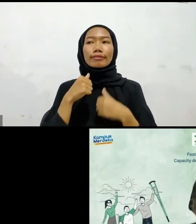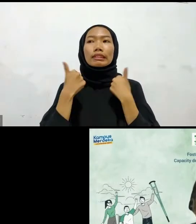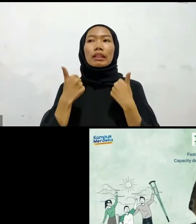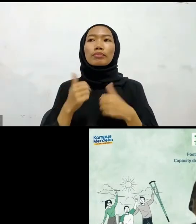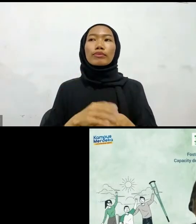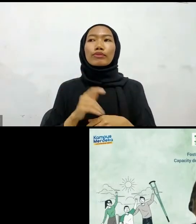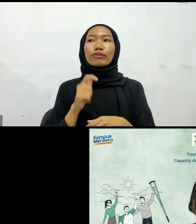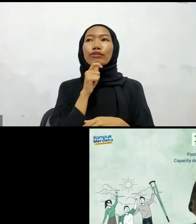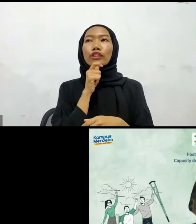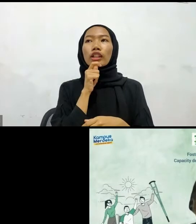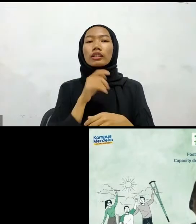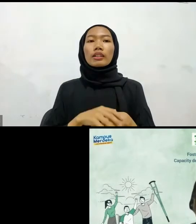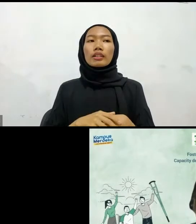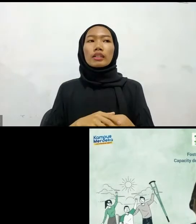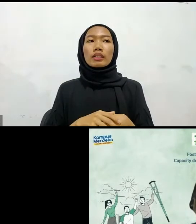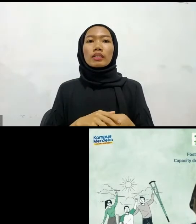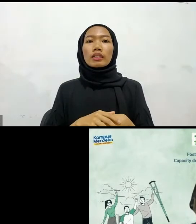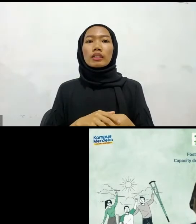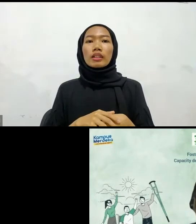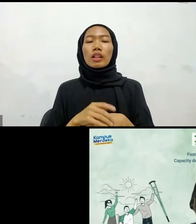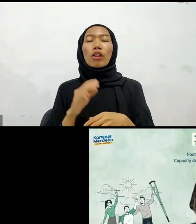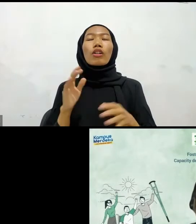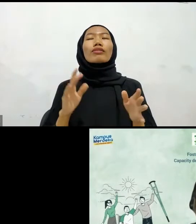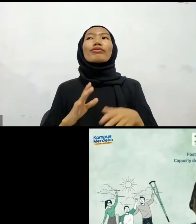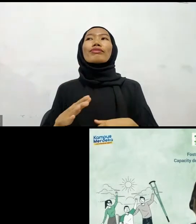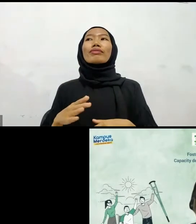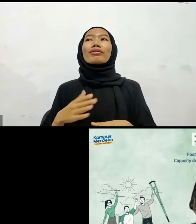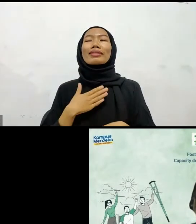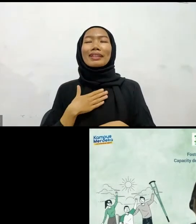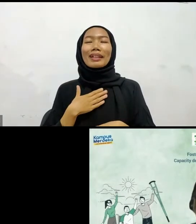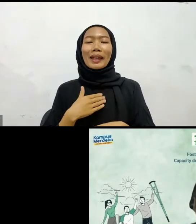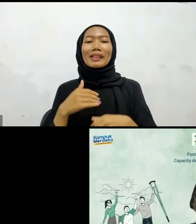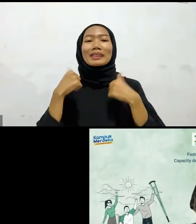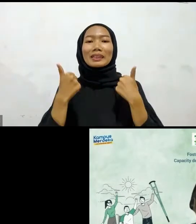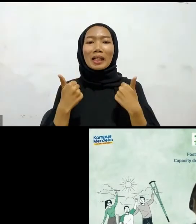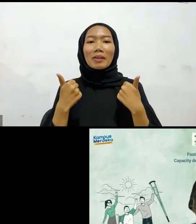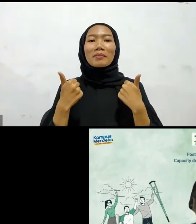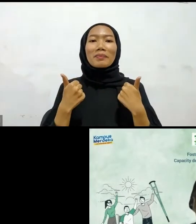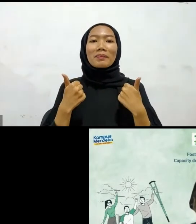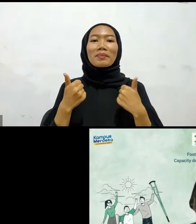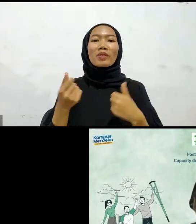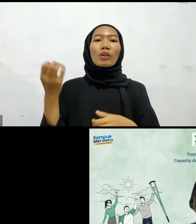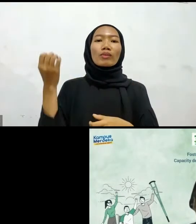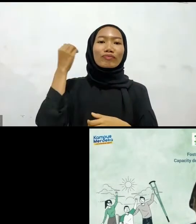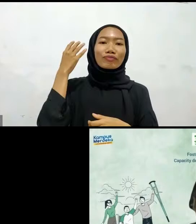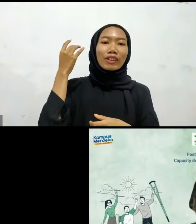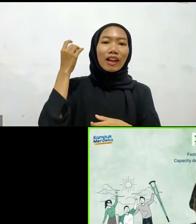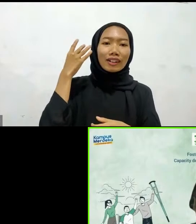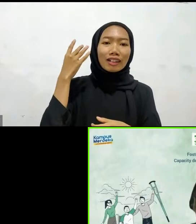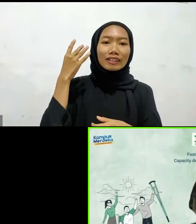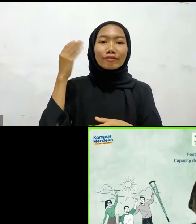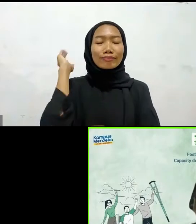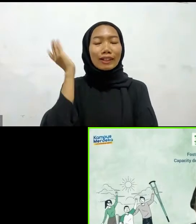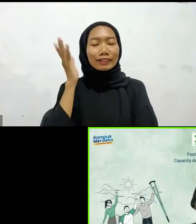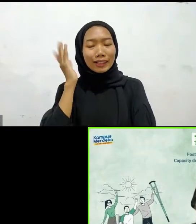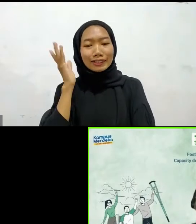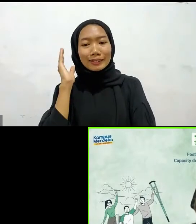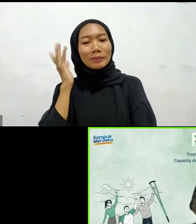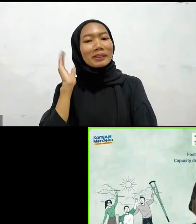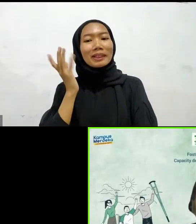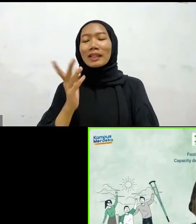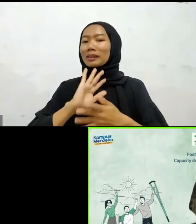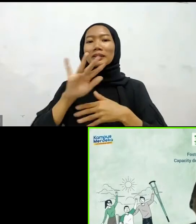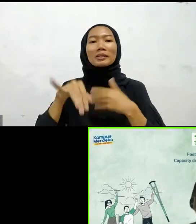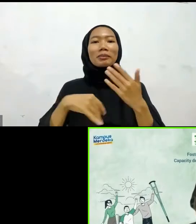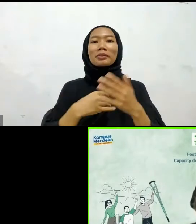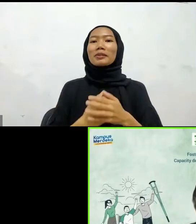be here at the end, so we can all maybe, because I'd like to join up our presentations as well. Yeah. Okay, that's cool. Okay, thanks so much